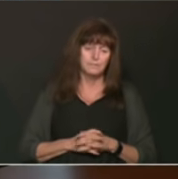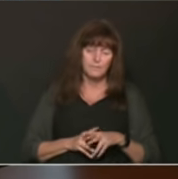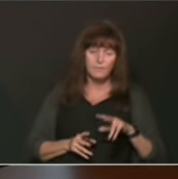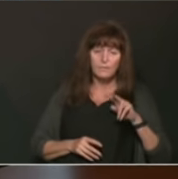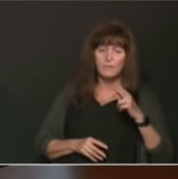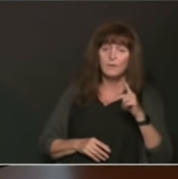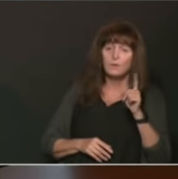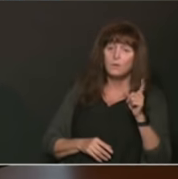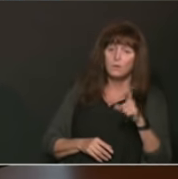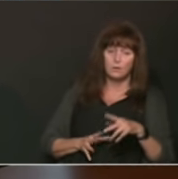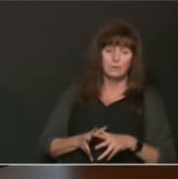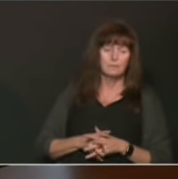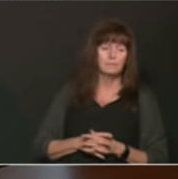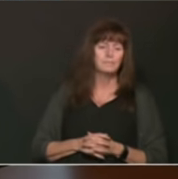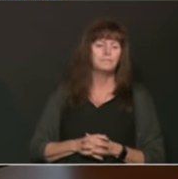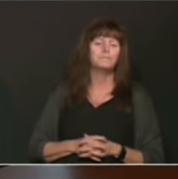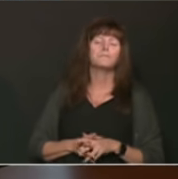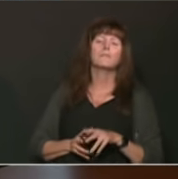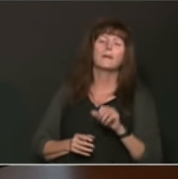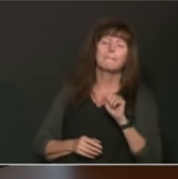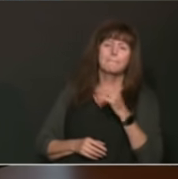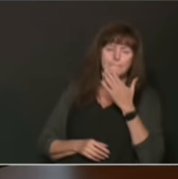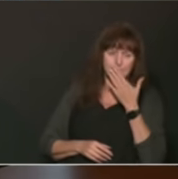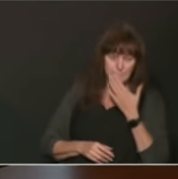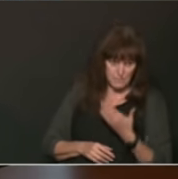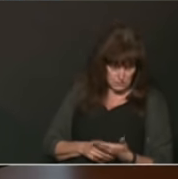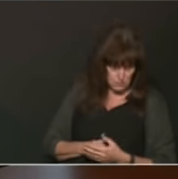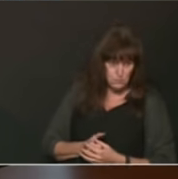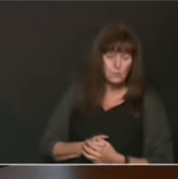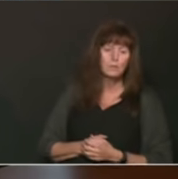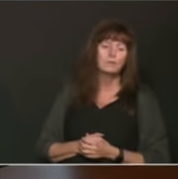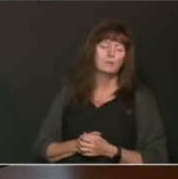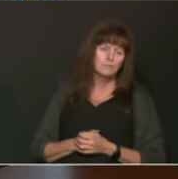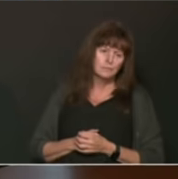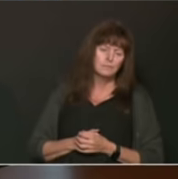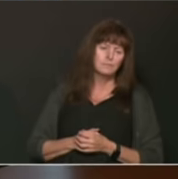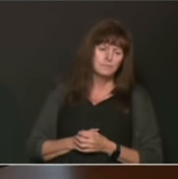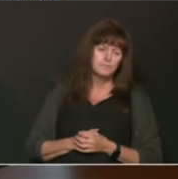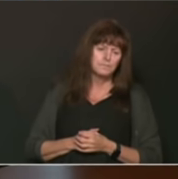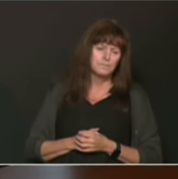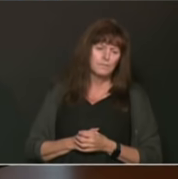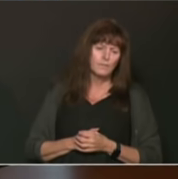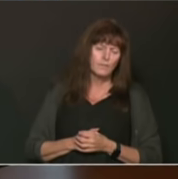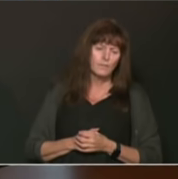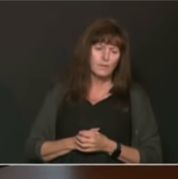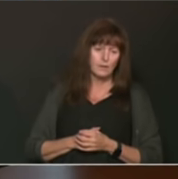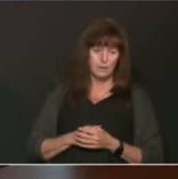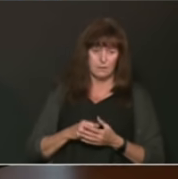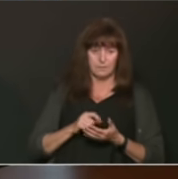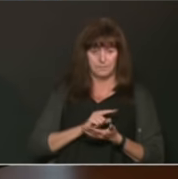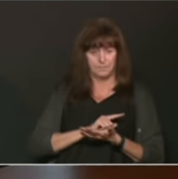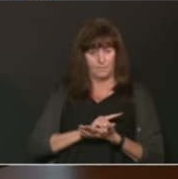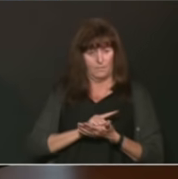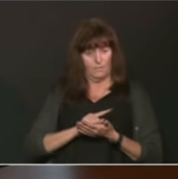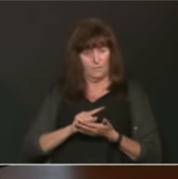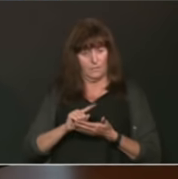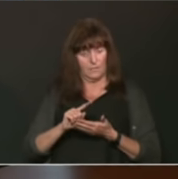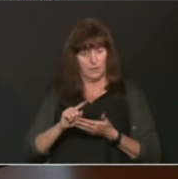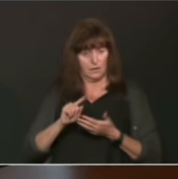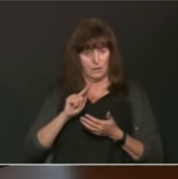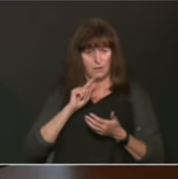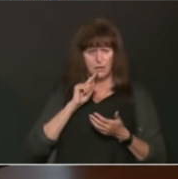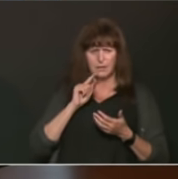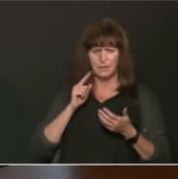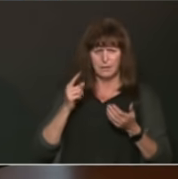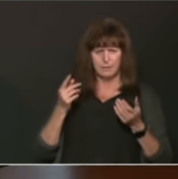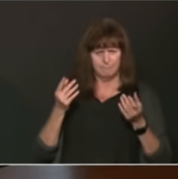Yes, thanks, Doctor. And just to follow up on that, there's been a fair amount of controversy this week about two of 70 MPPs in one